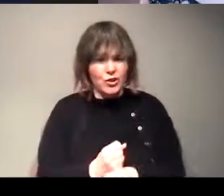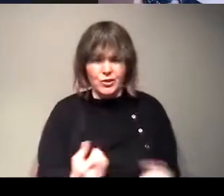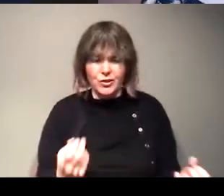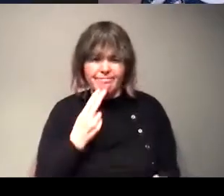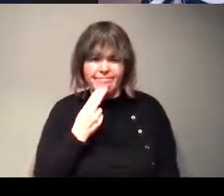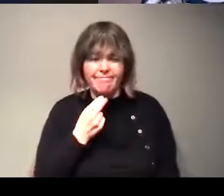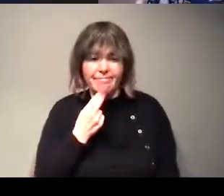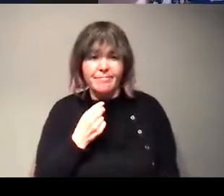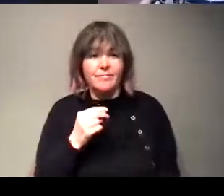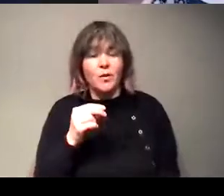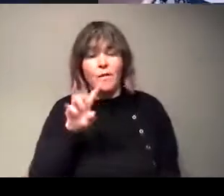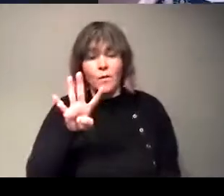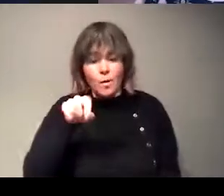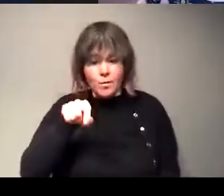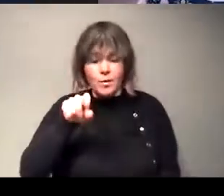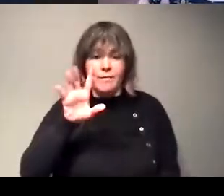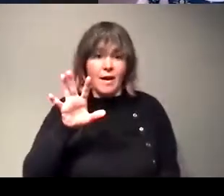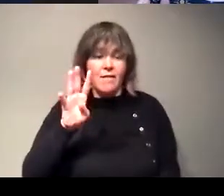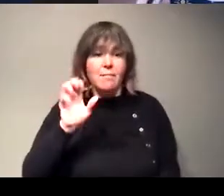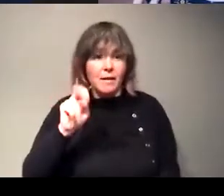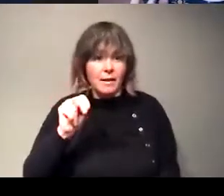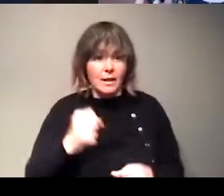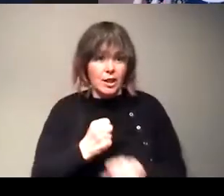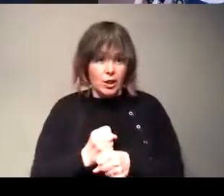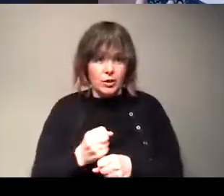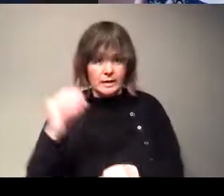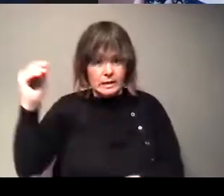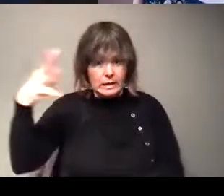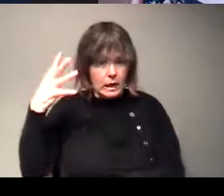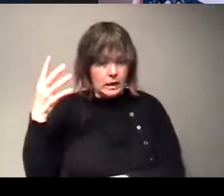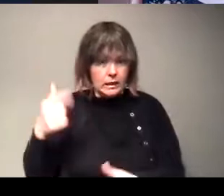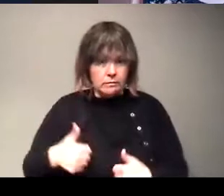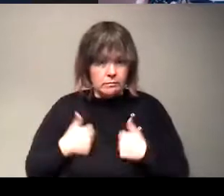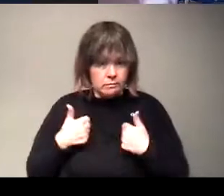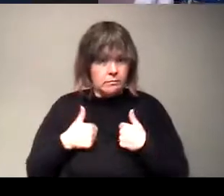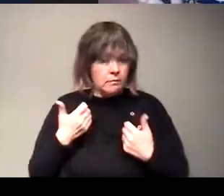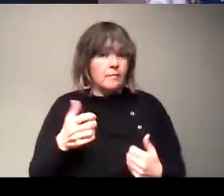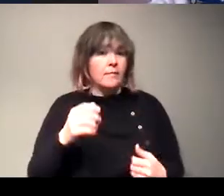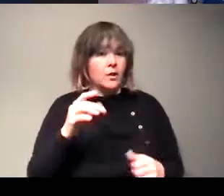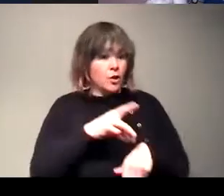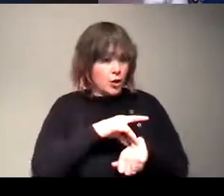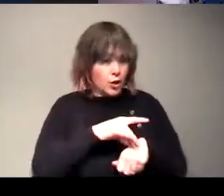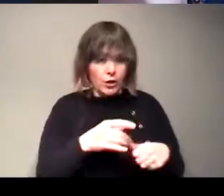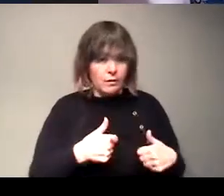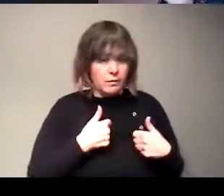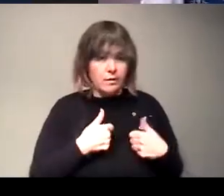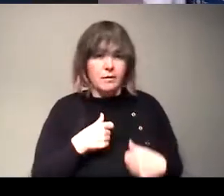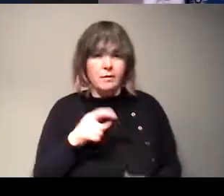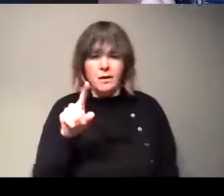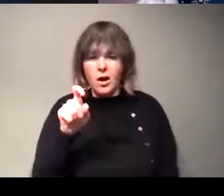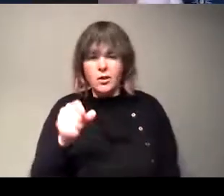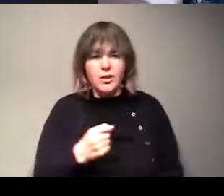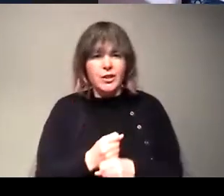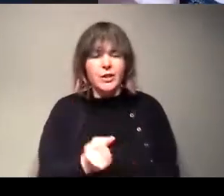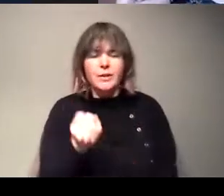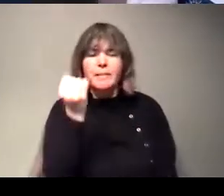the 4.5 billion years that our sun has been around and the 4 billion years or so that the Earth has been around, 100 years is like this like the tiniest